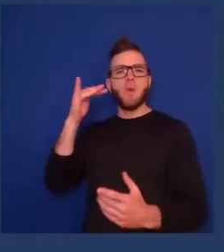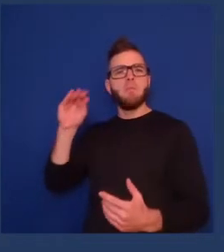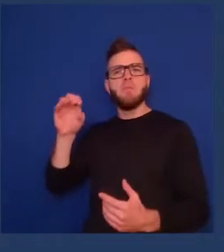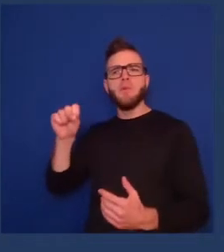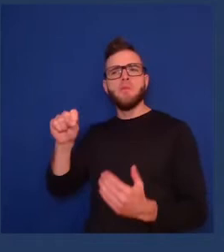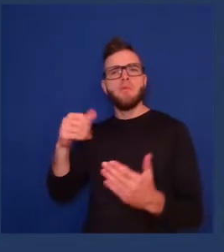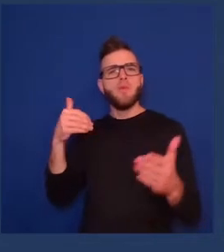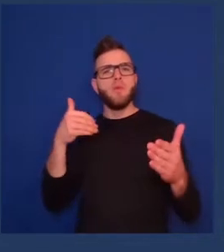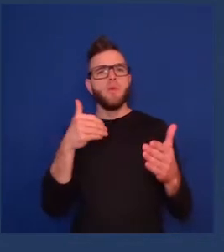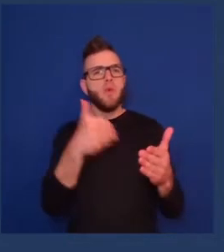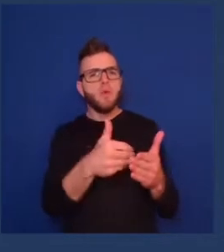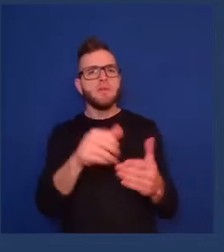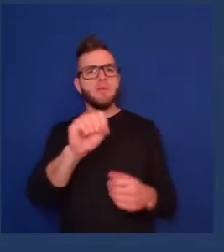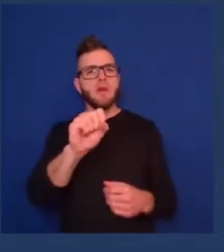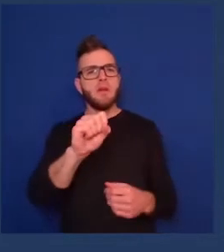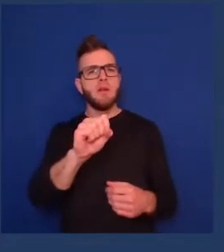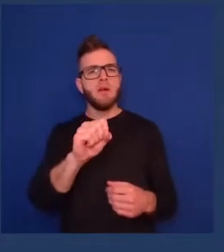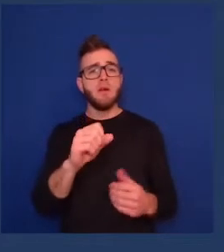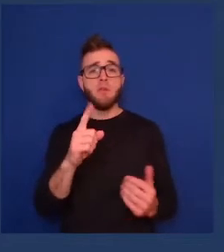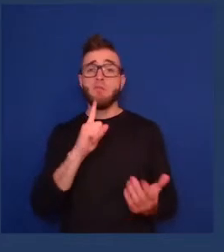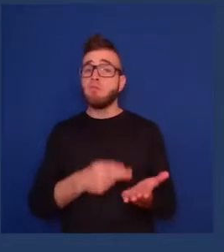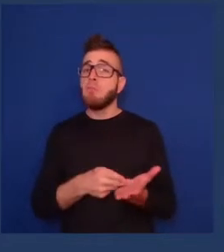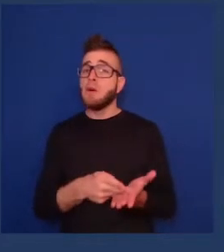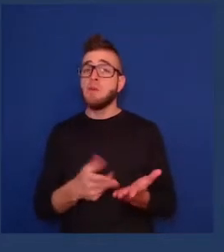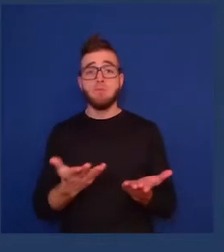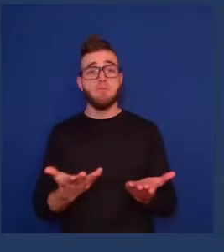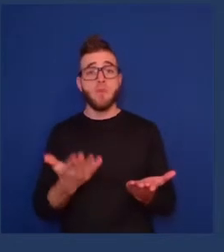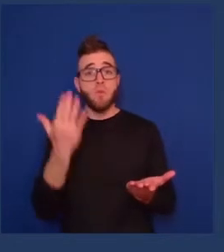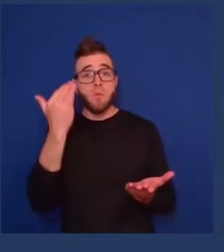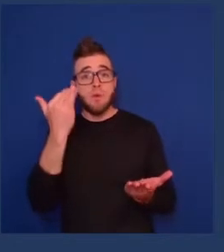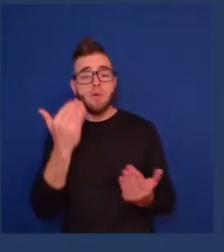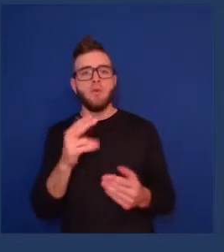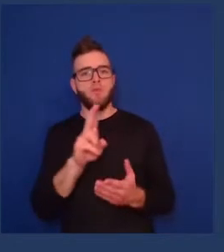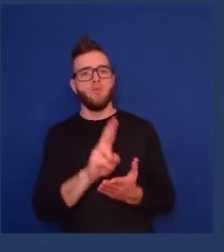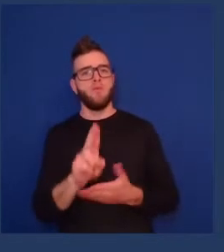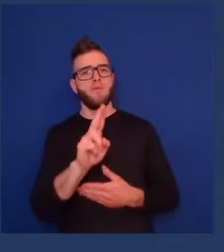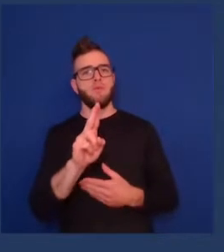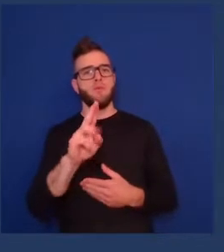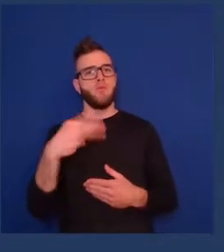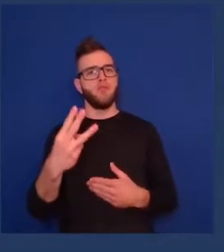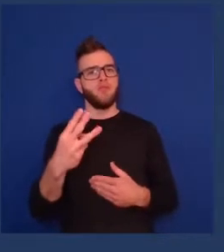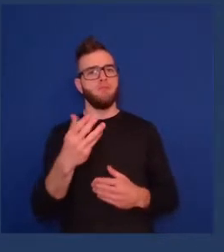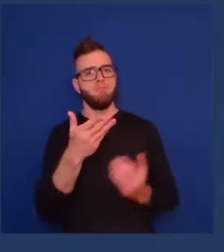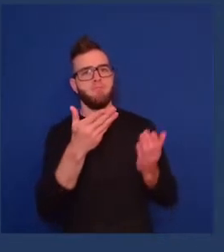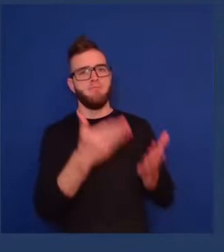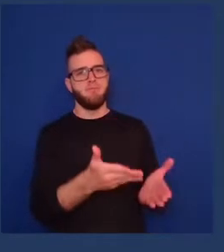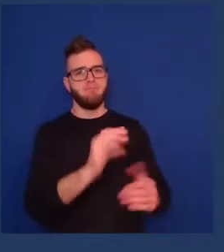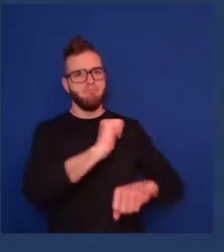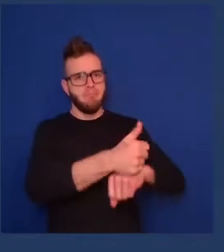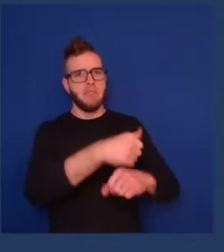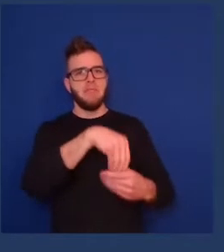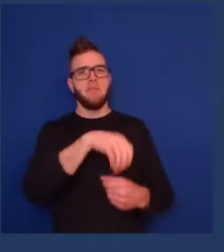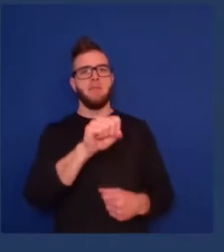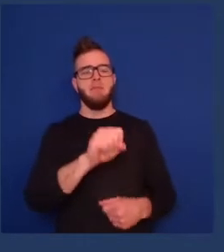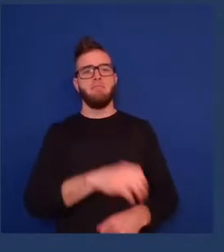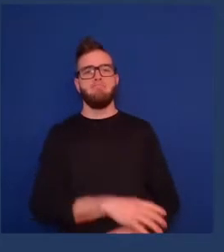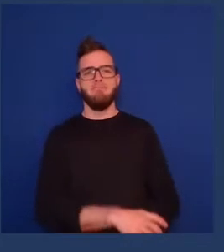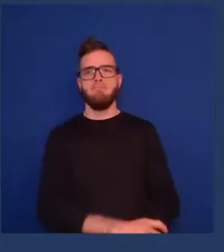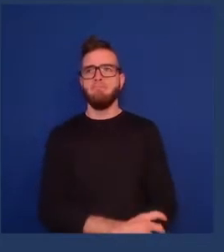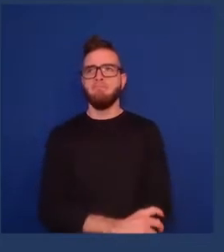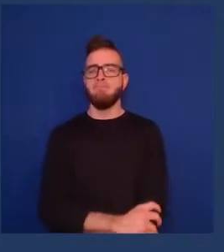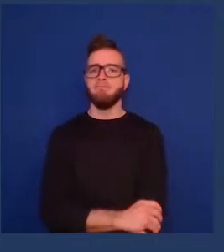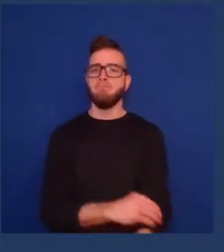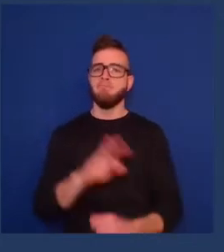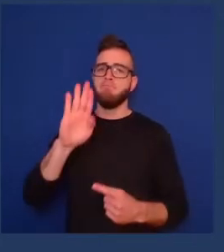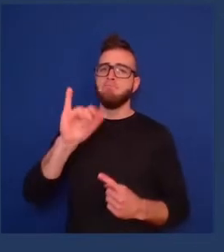ask, why is Microsoft headquartered near Seattle? The truth is, the answer is because the University of Washington is